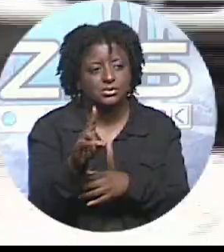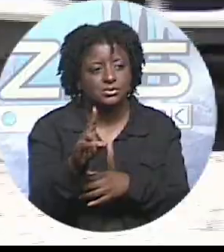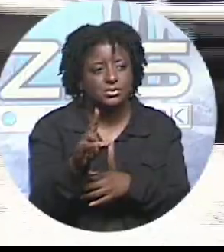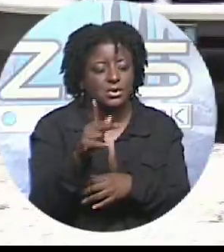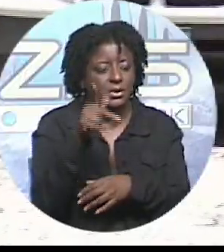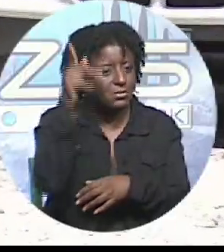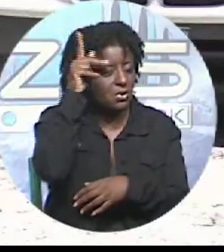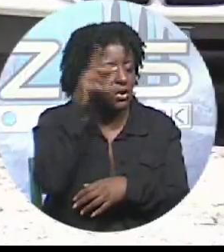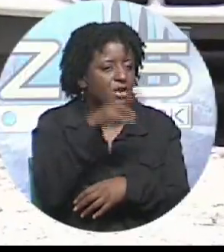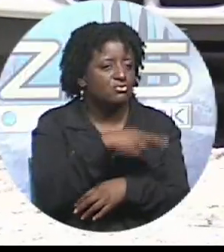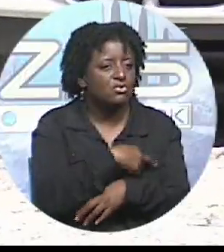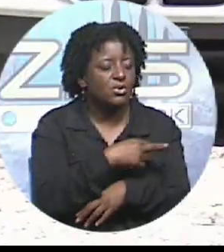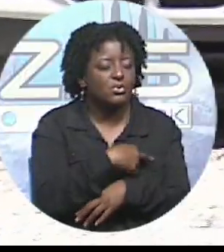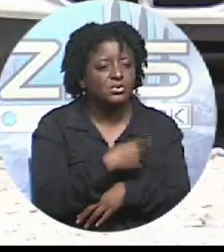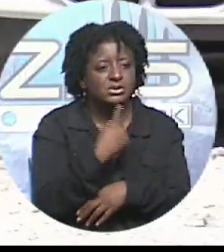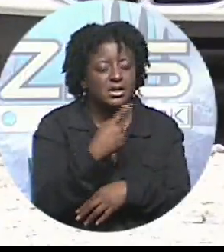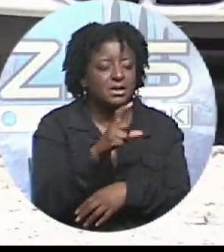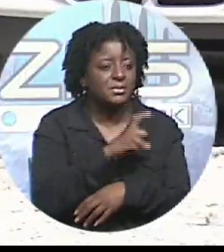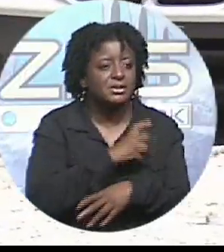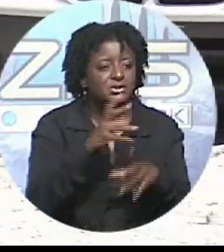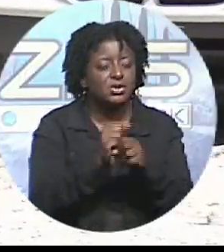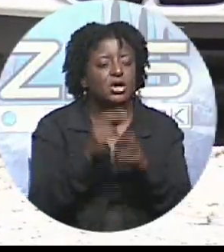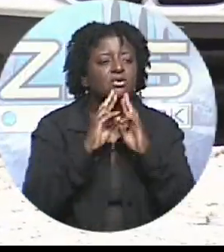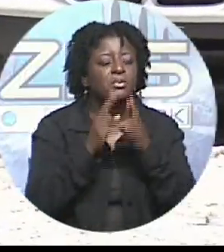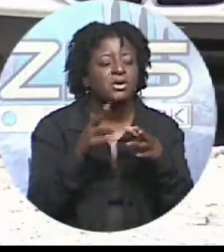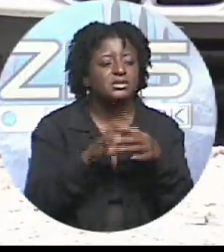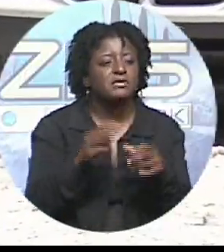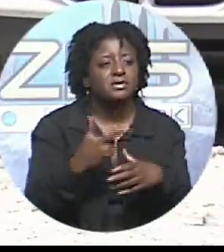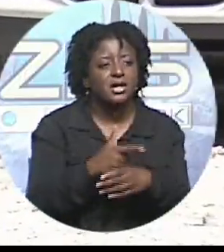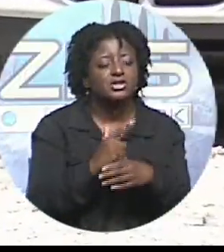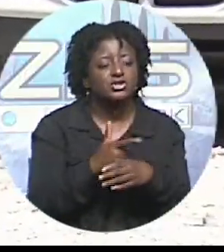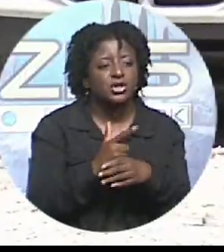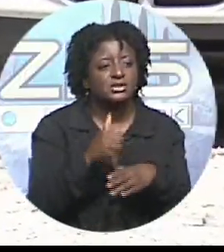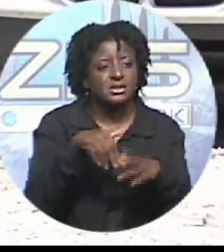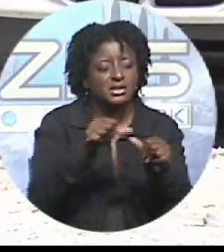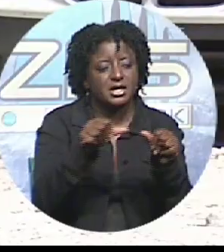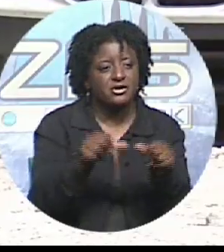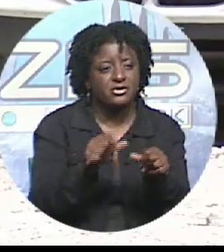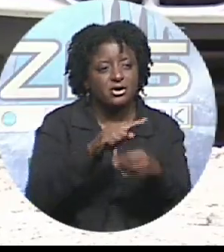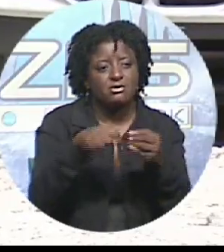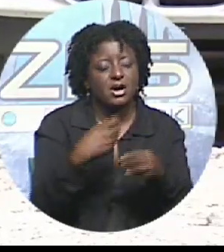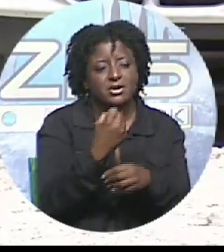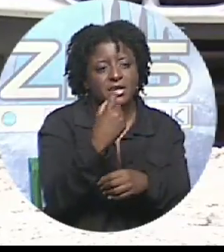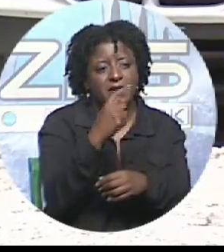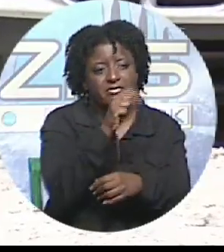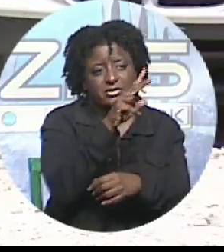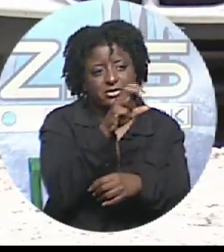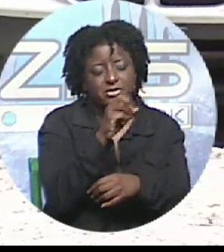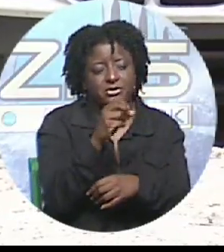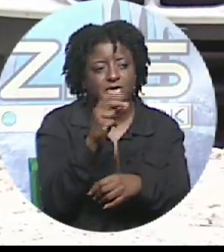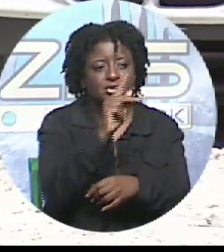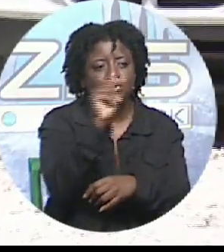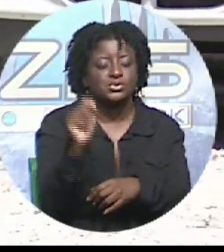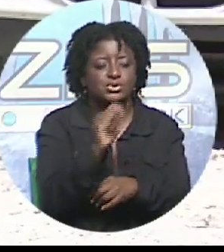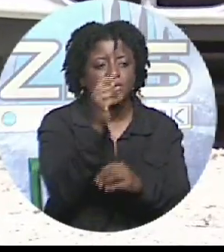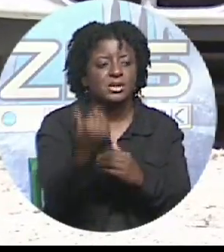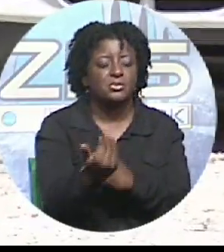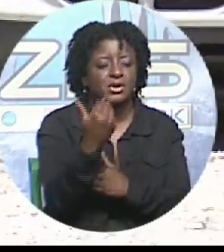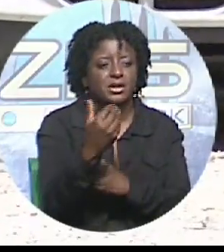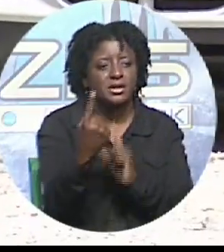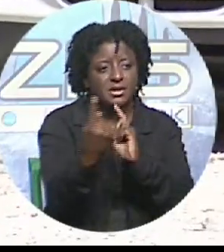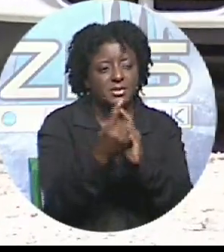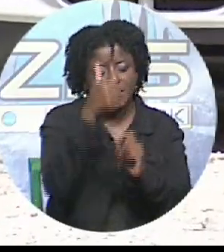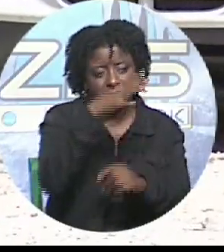Roll, telling the media that police received reports of gunshots in the area around 11:30 Tuesday morning and met a man suffering